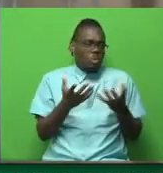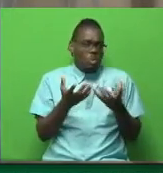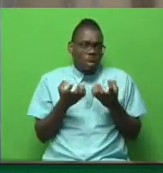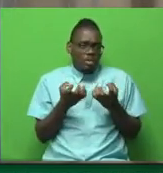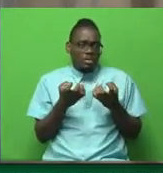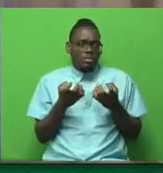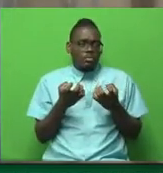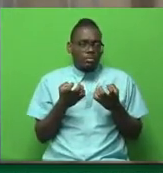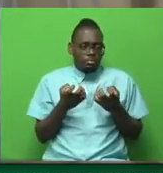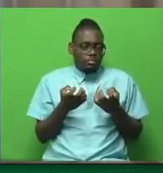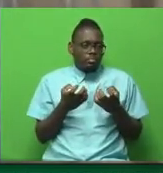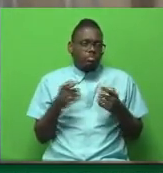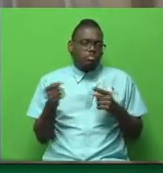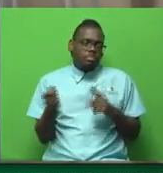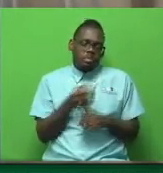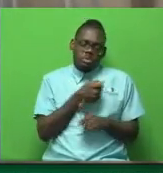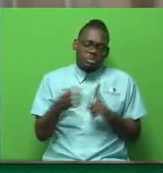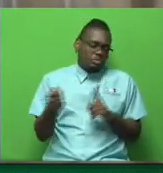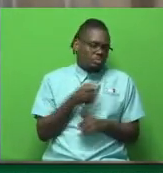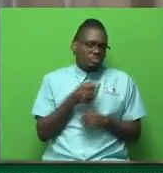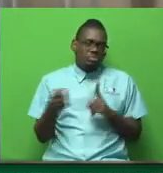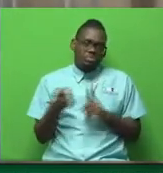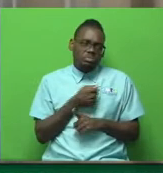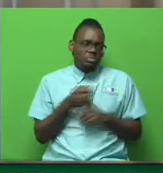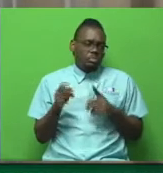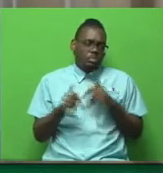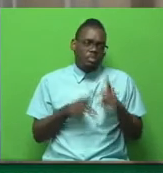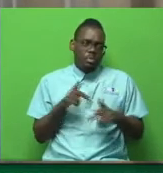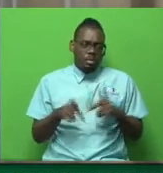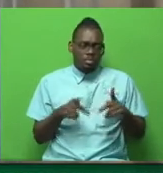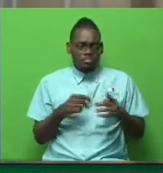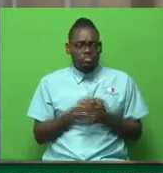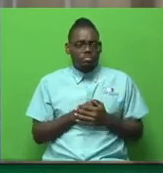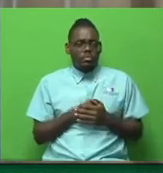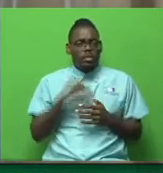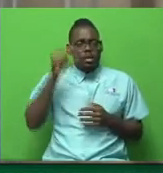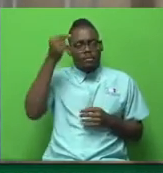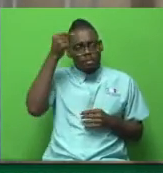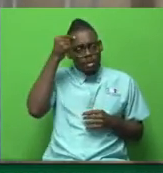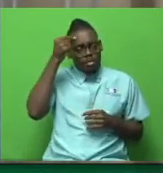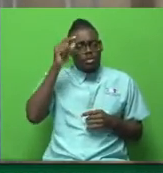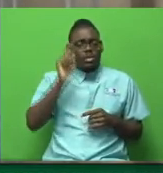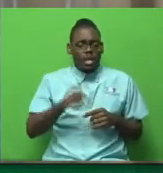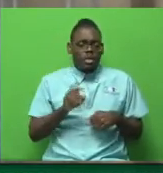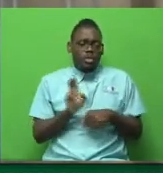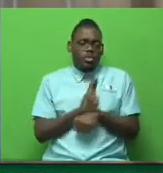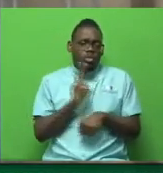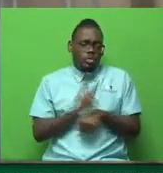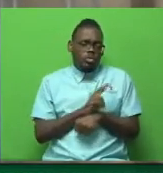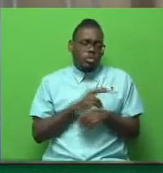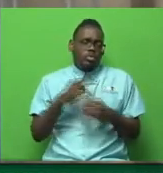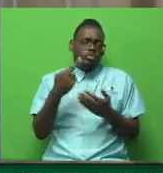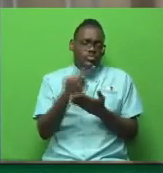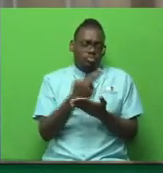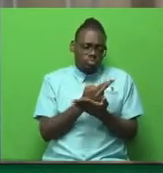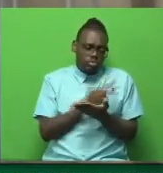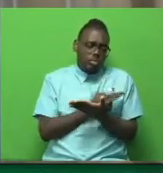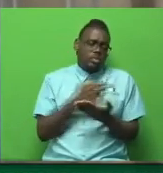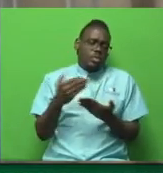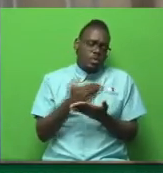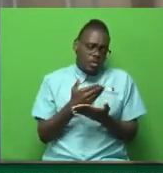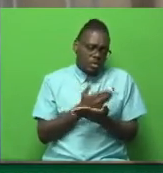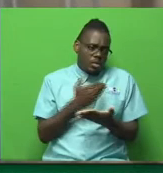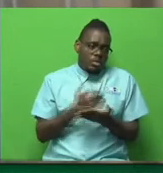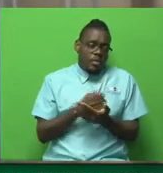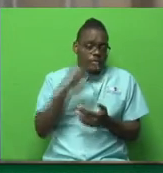you see Madam speaker our government is supposed to use the resources of the state for the Improvement of the substance and quality